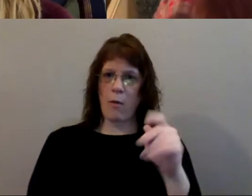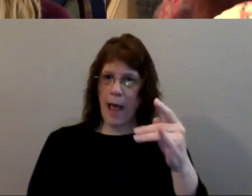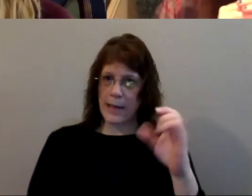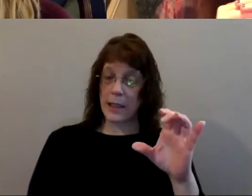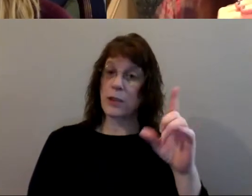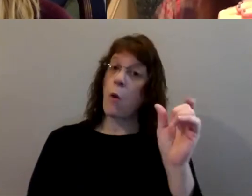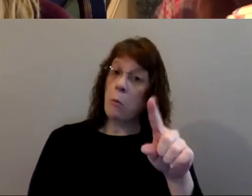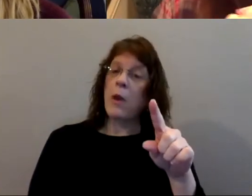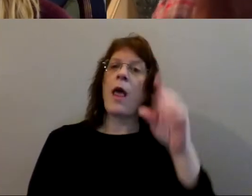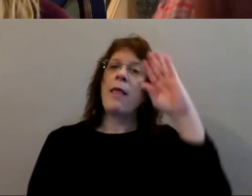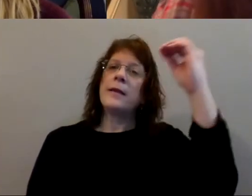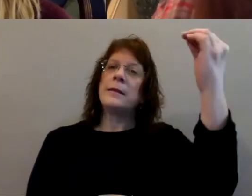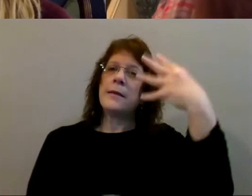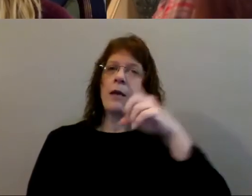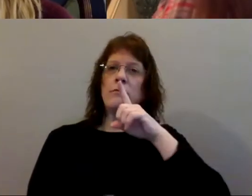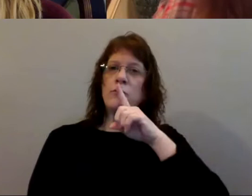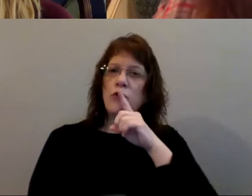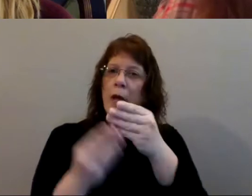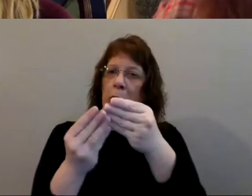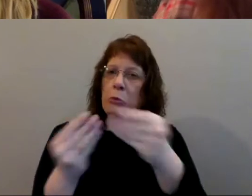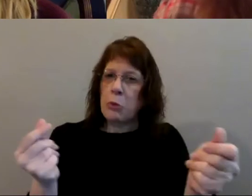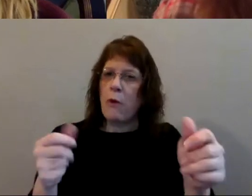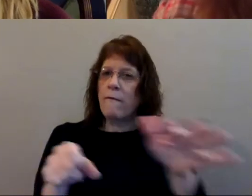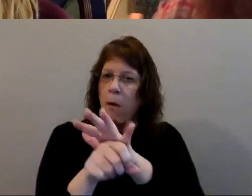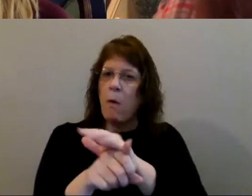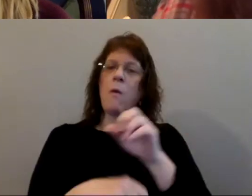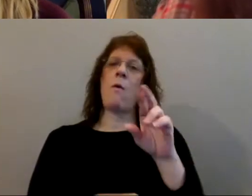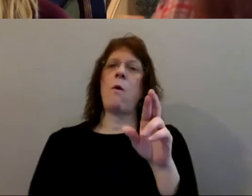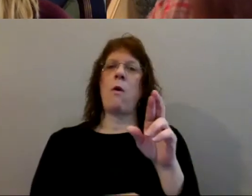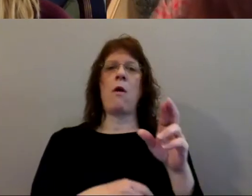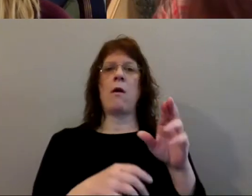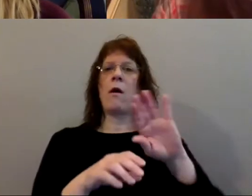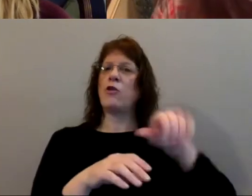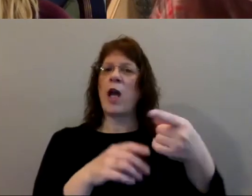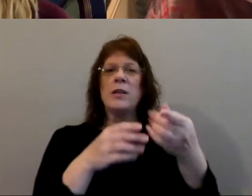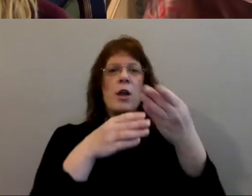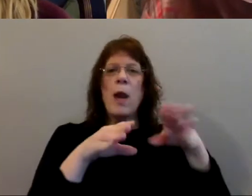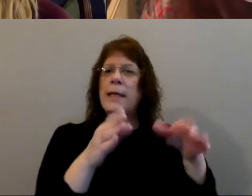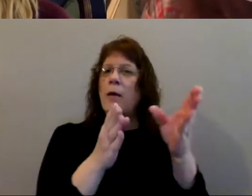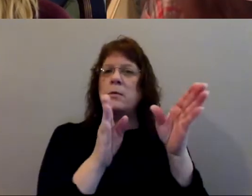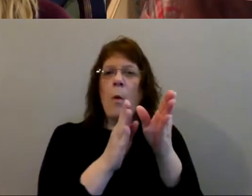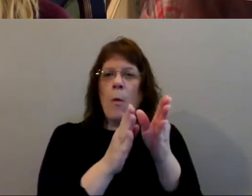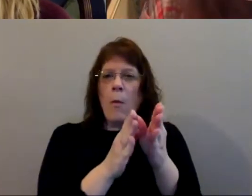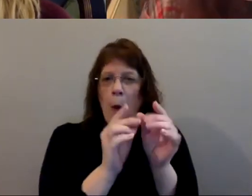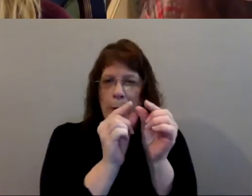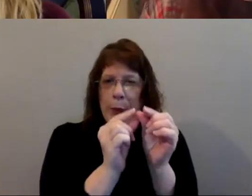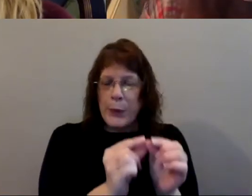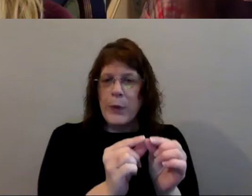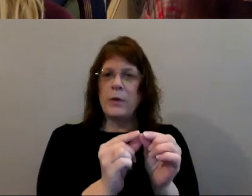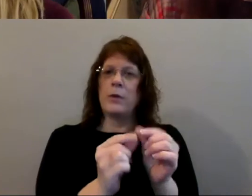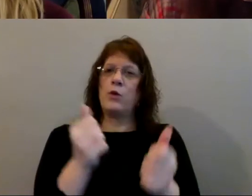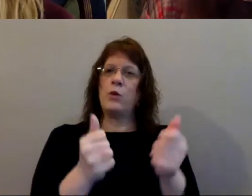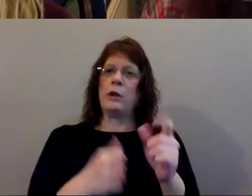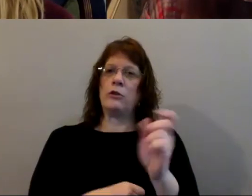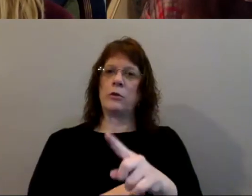like truly get rid of it, or is it just breaking it down into smaller bits? So, yeah, this is